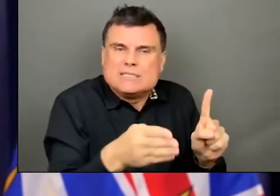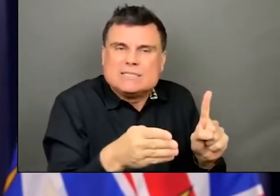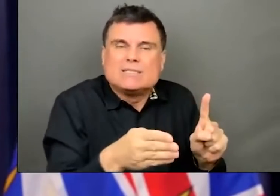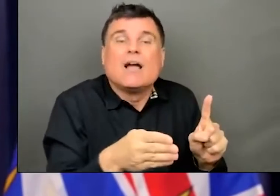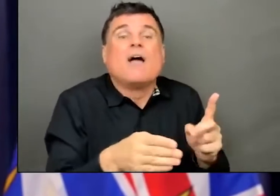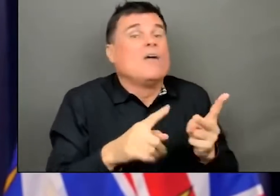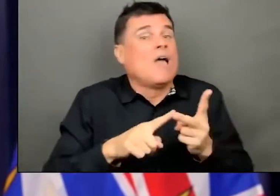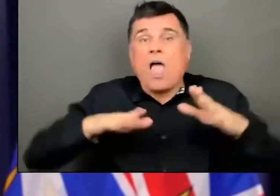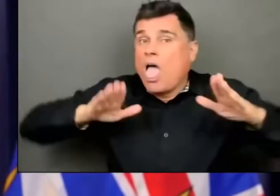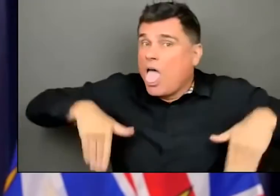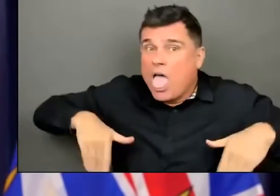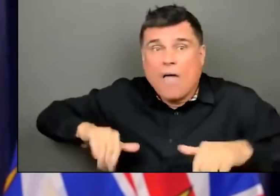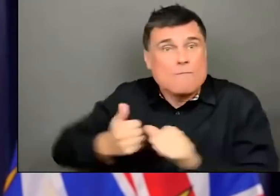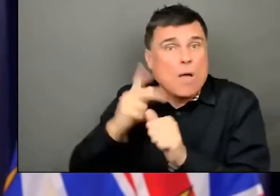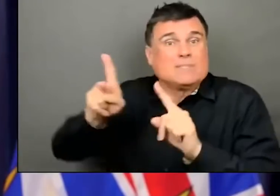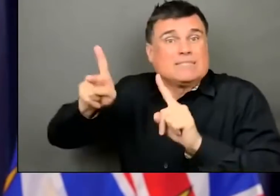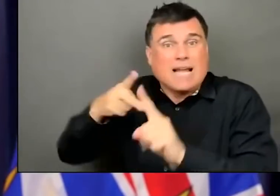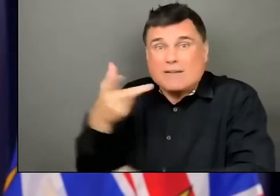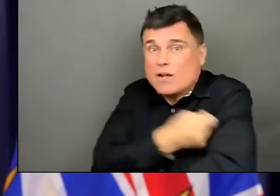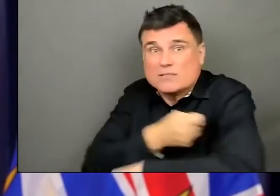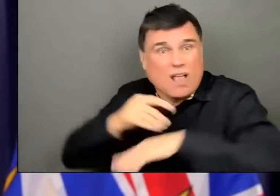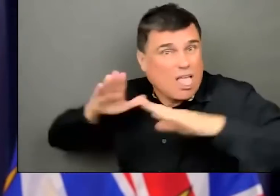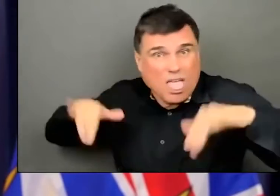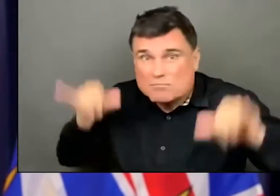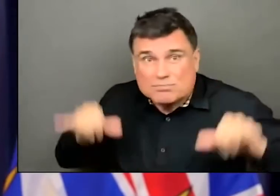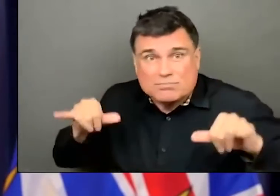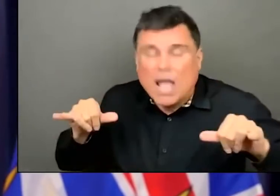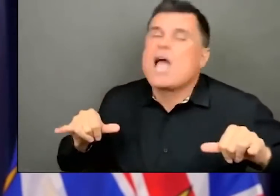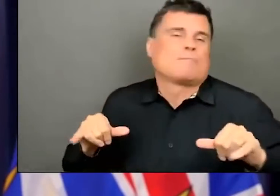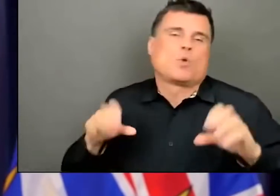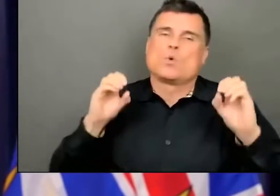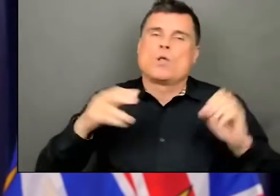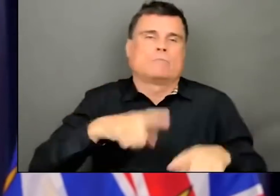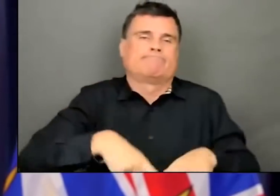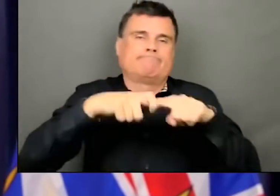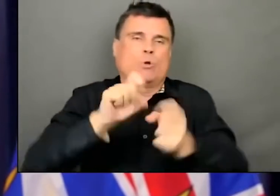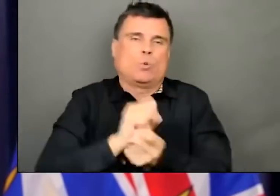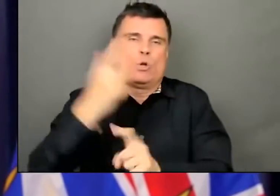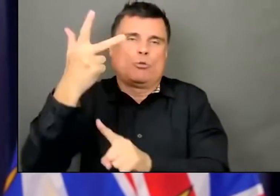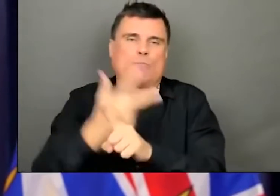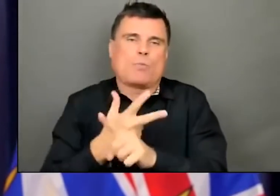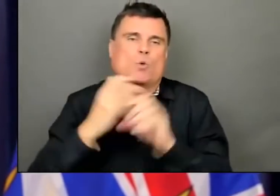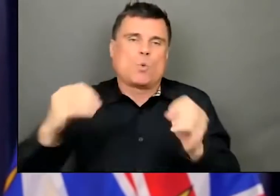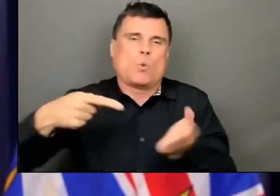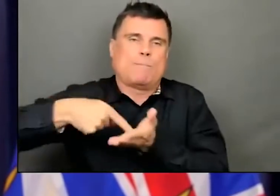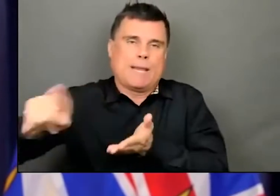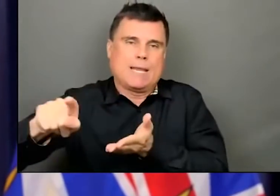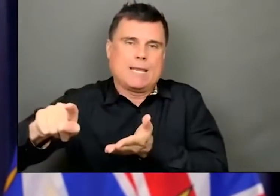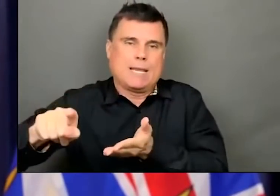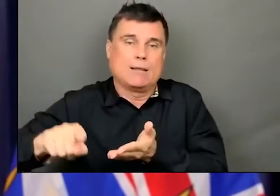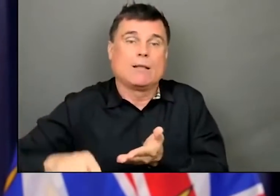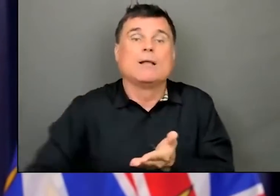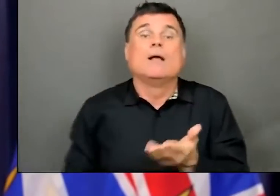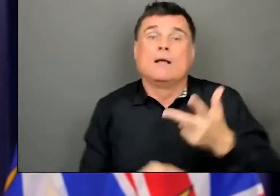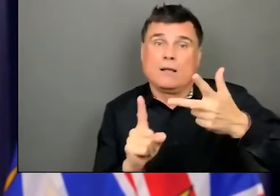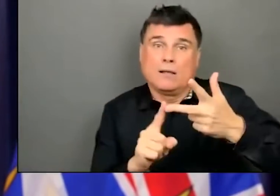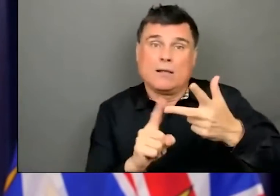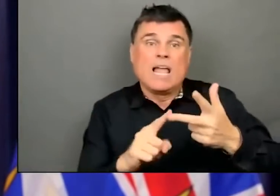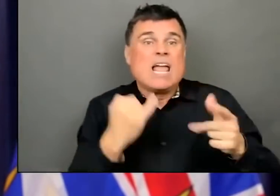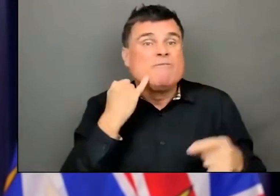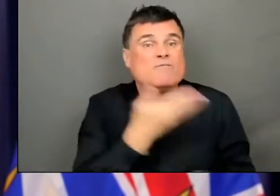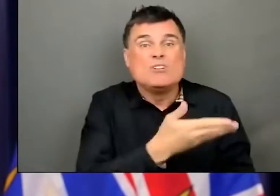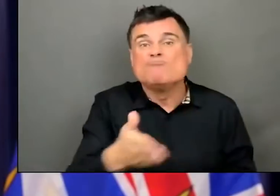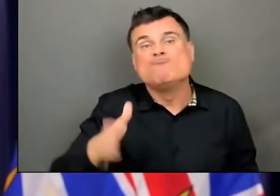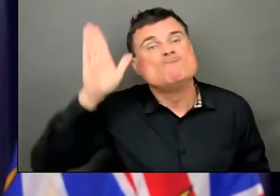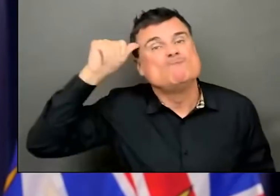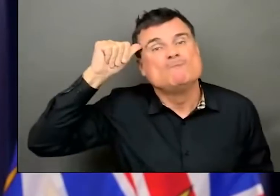who are still unvaccinated after the 3-month unpaid leave may be terminated. This is a necessary step to support